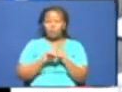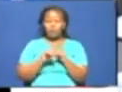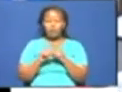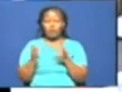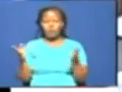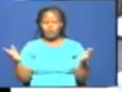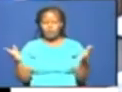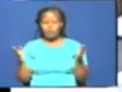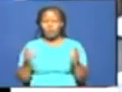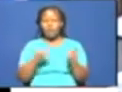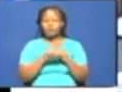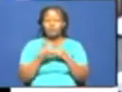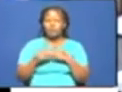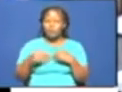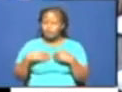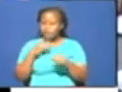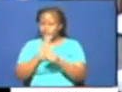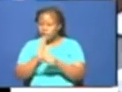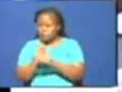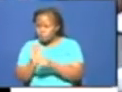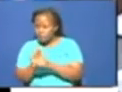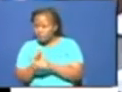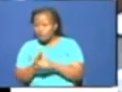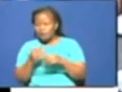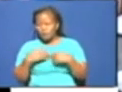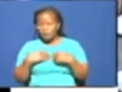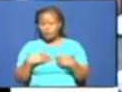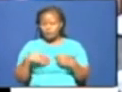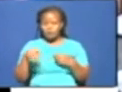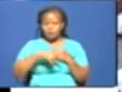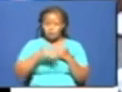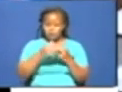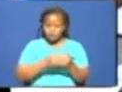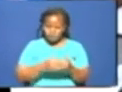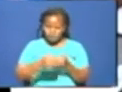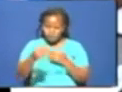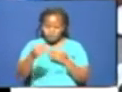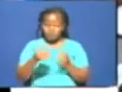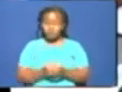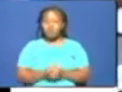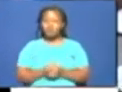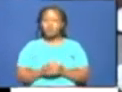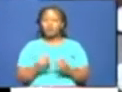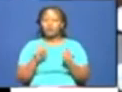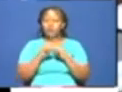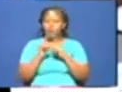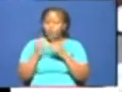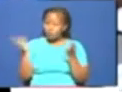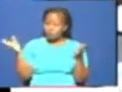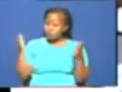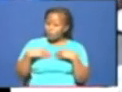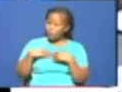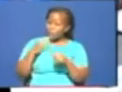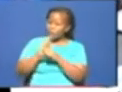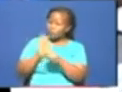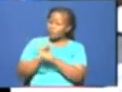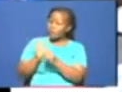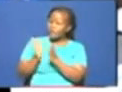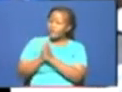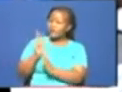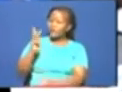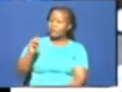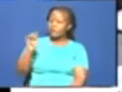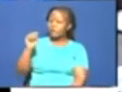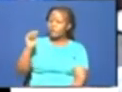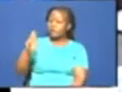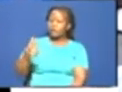who mobilized daring hand bands of women in complex undercover Mau Mau operations.